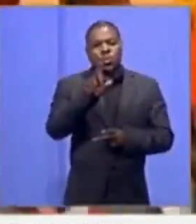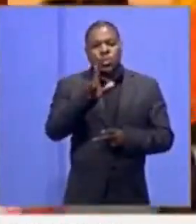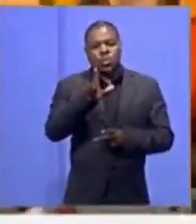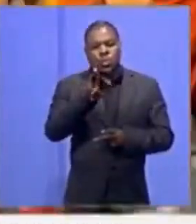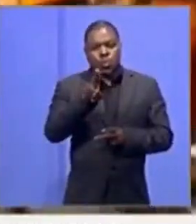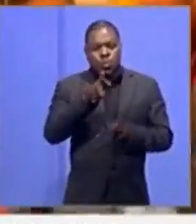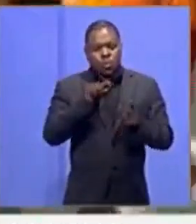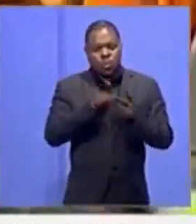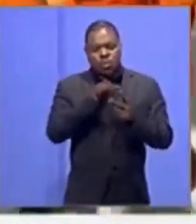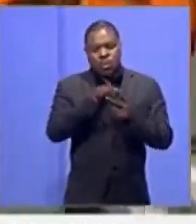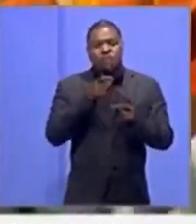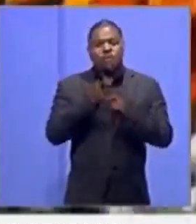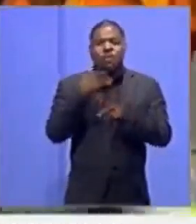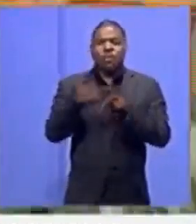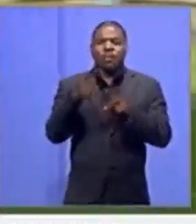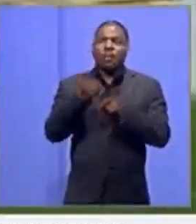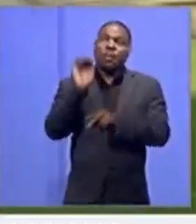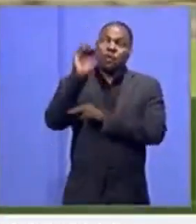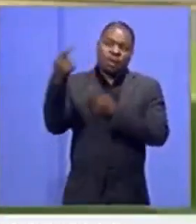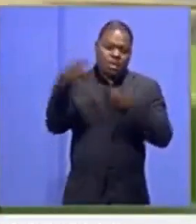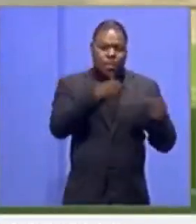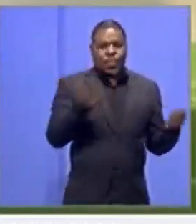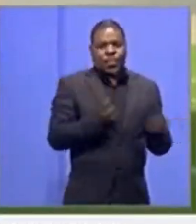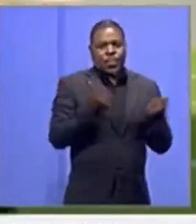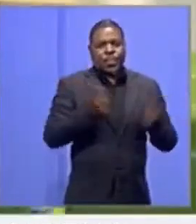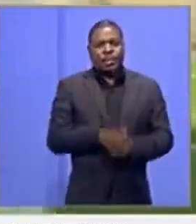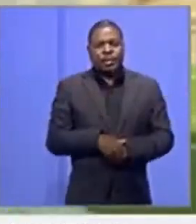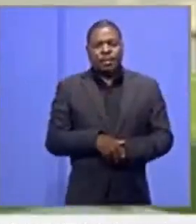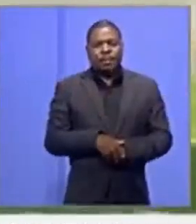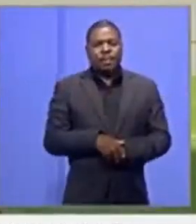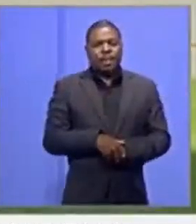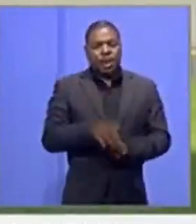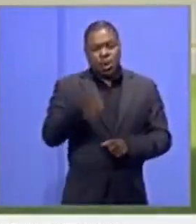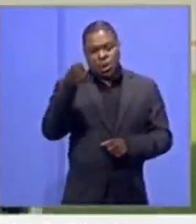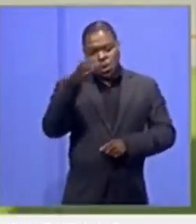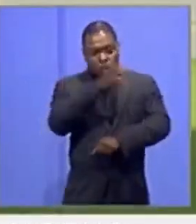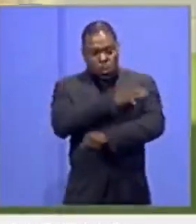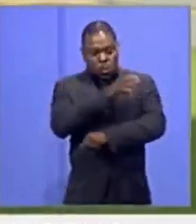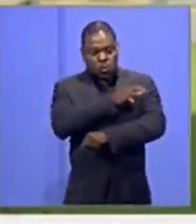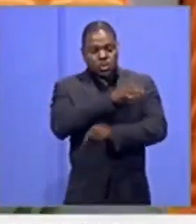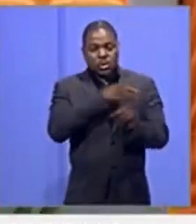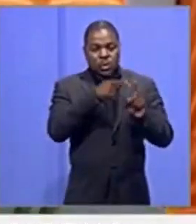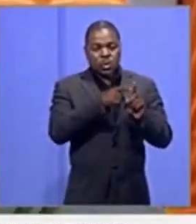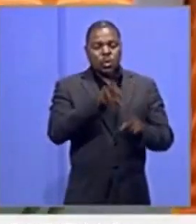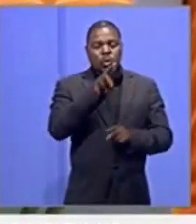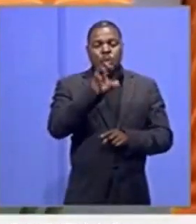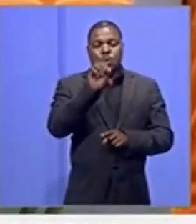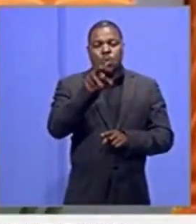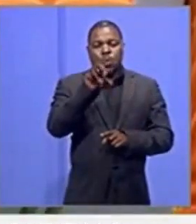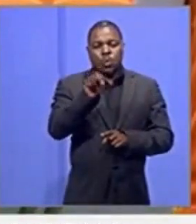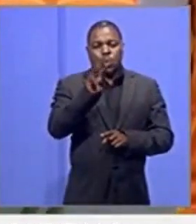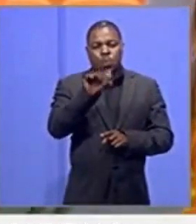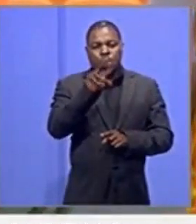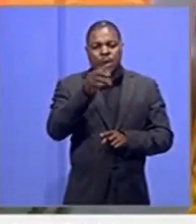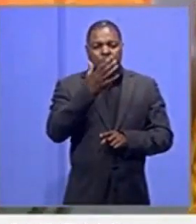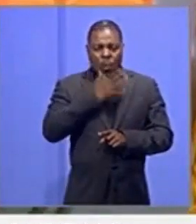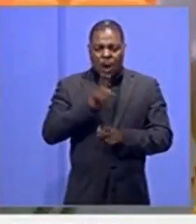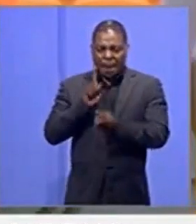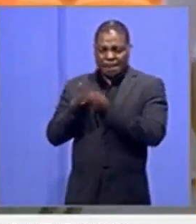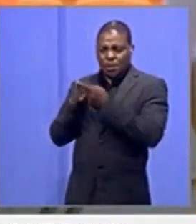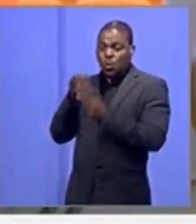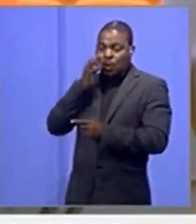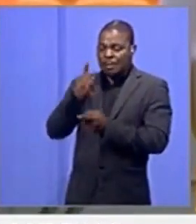baraloki ba mose ba ba šetšego ba fihlile. Ga ba gare mokaptene wa Bafana Ronwen Williams o re ba nyaka go fenya Liberia